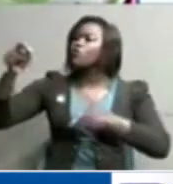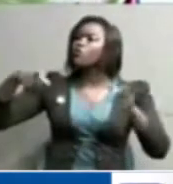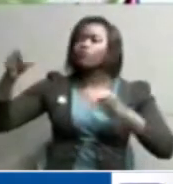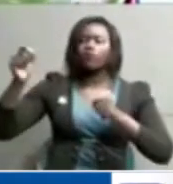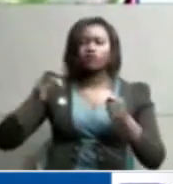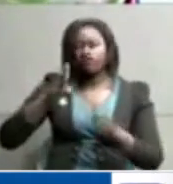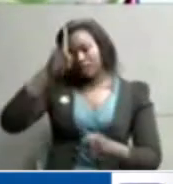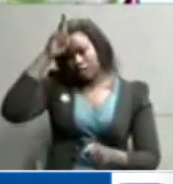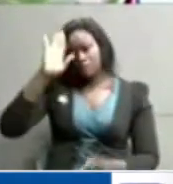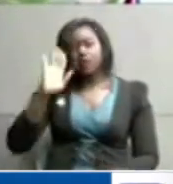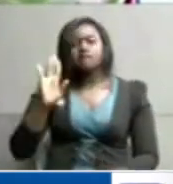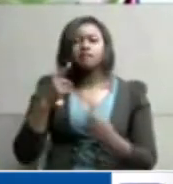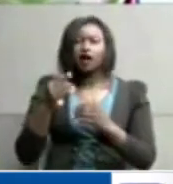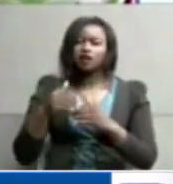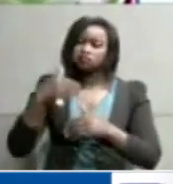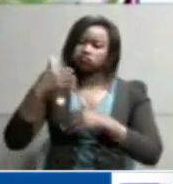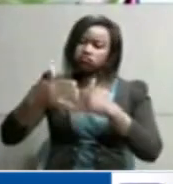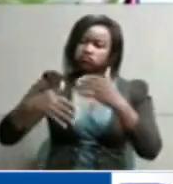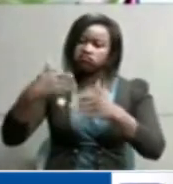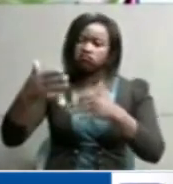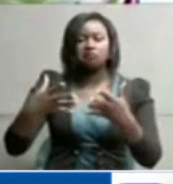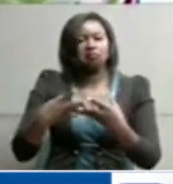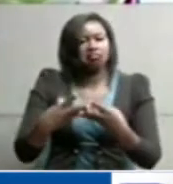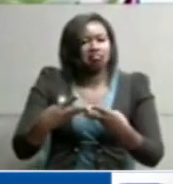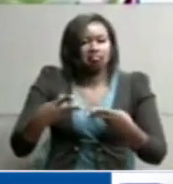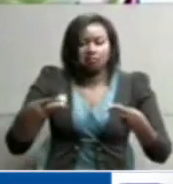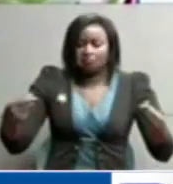time. It went away.